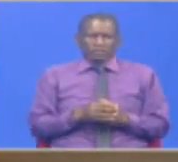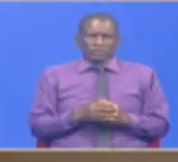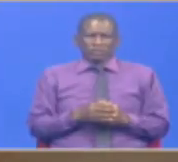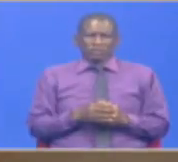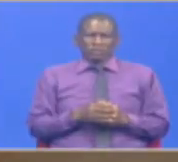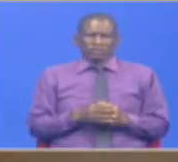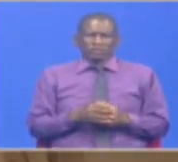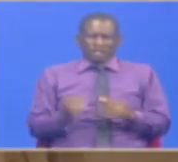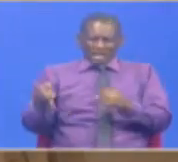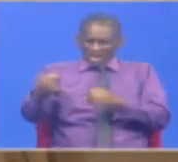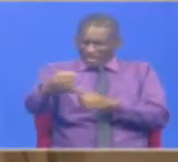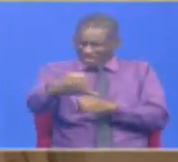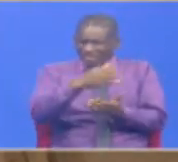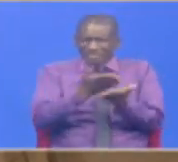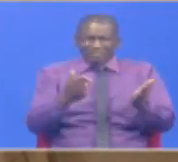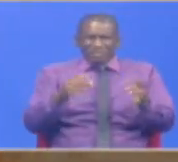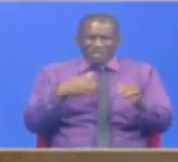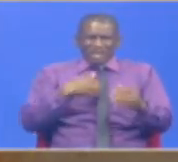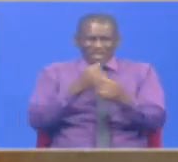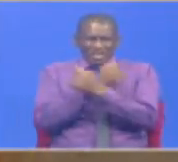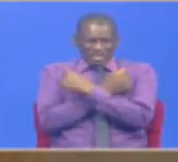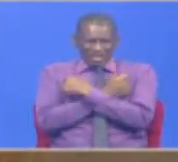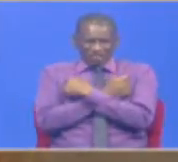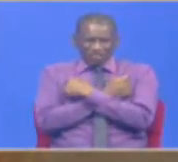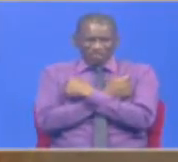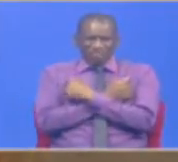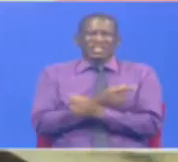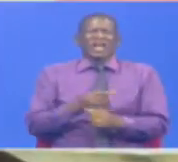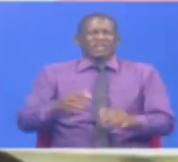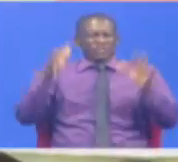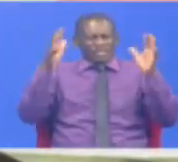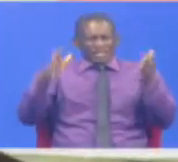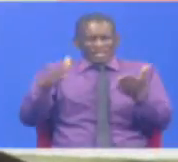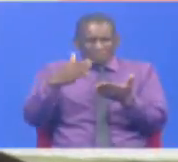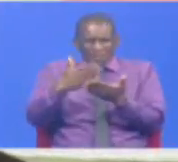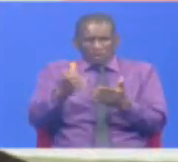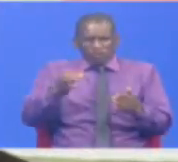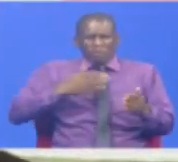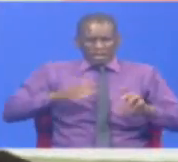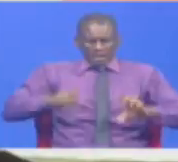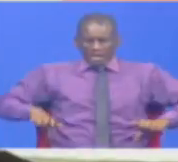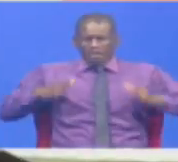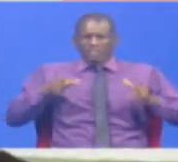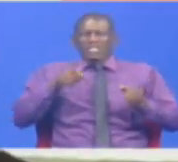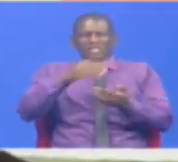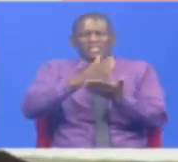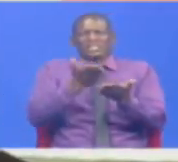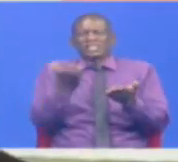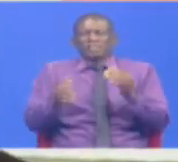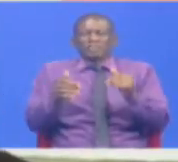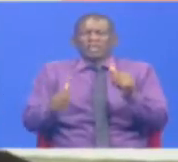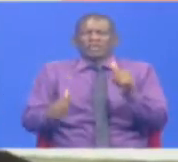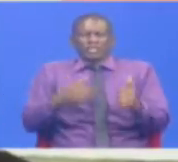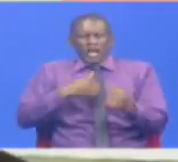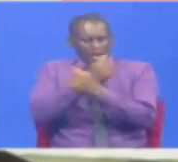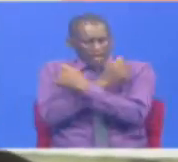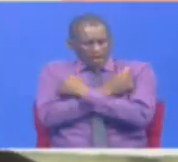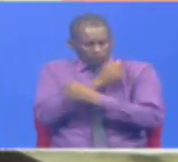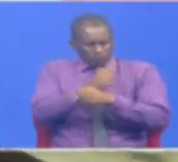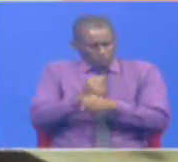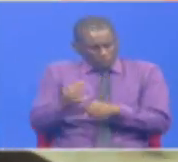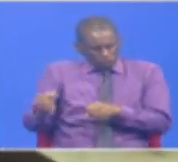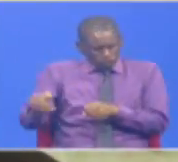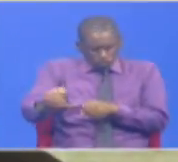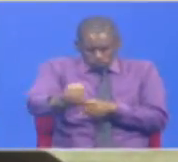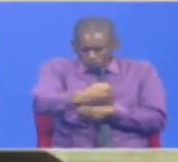Art is something I love. It has been a great part of my life. It's something in me, something I love to do. And through